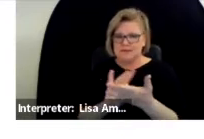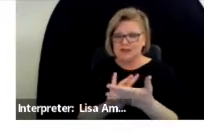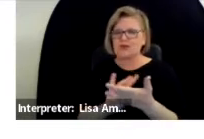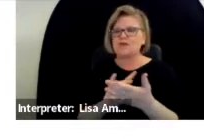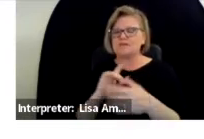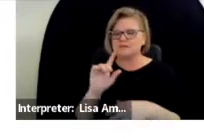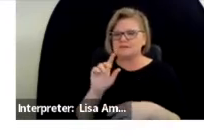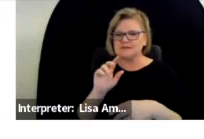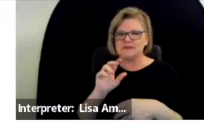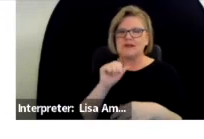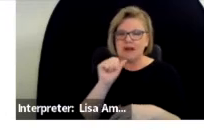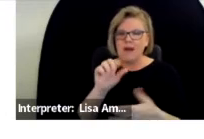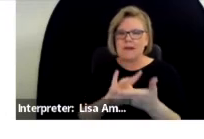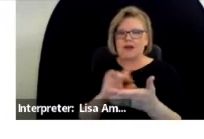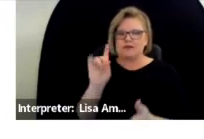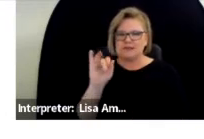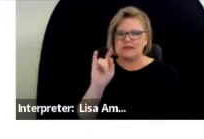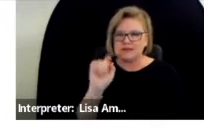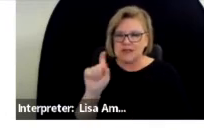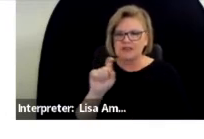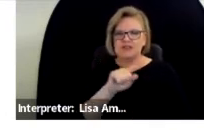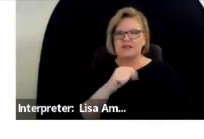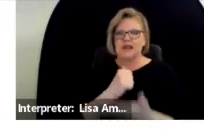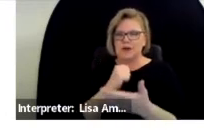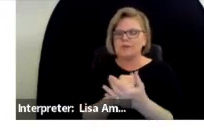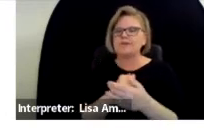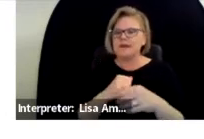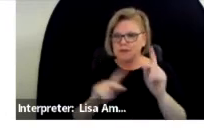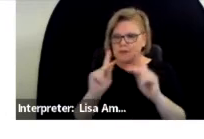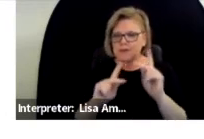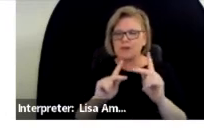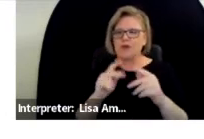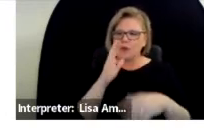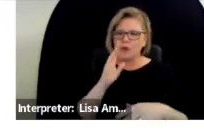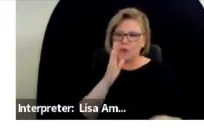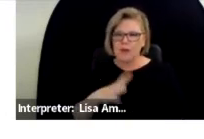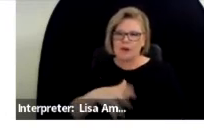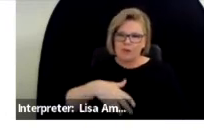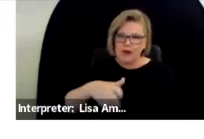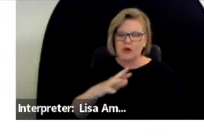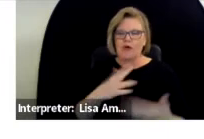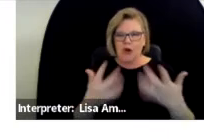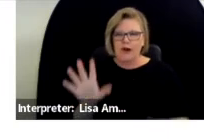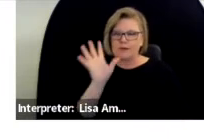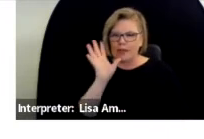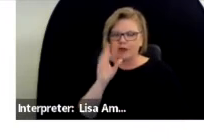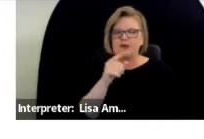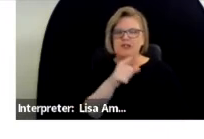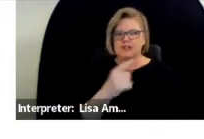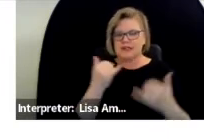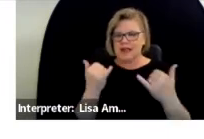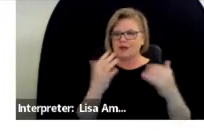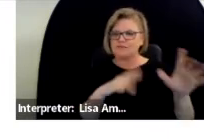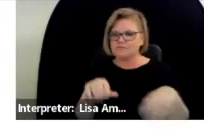the operations of treatment programs for pregnant or parenting women. Her most recent endeavor of stepping into the role